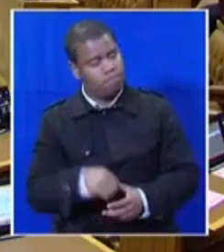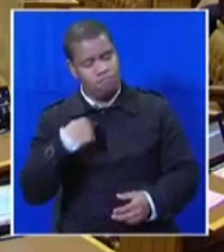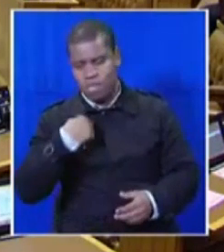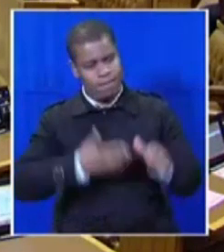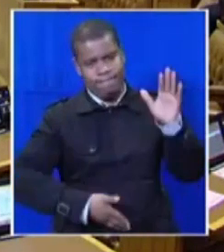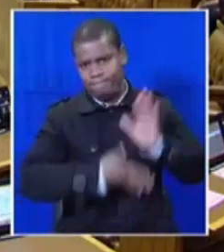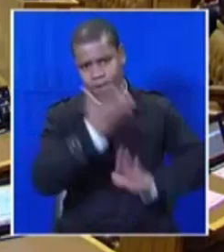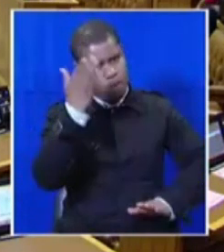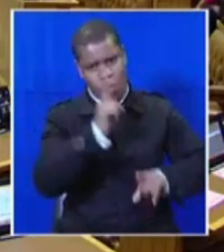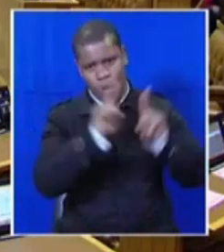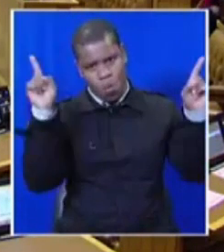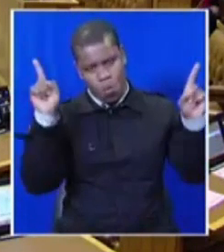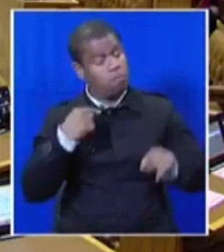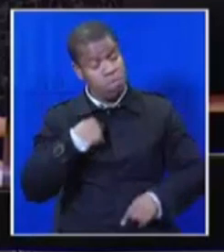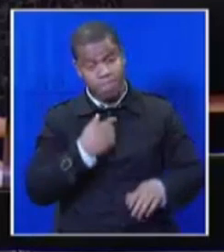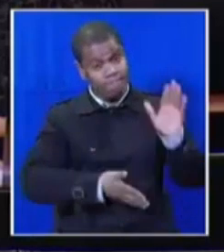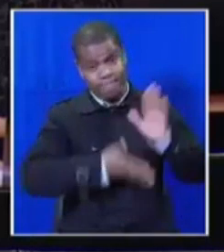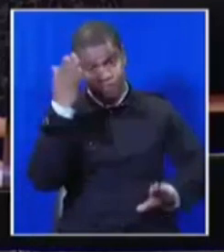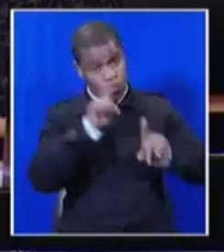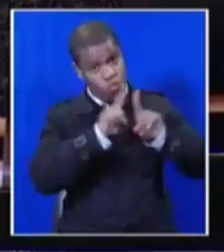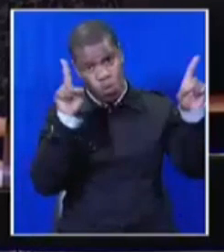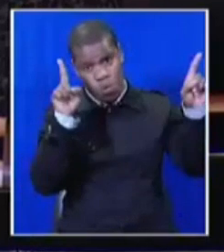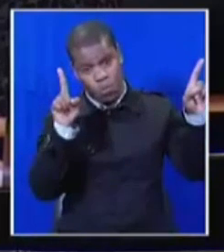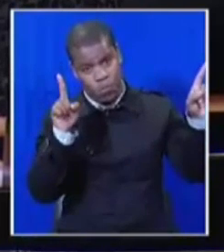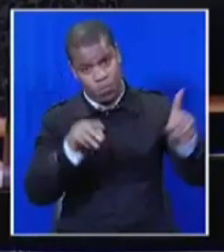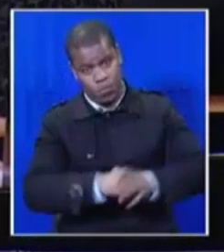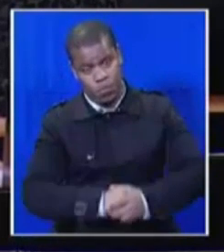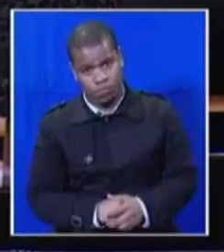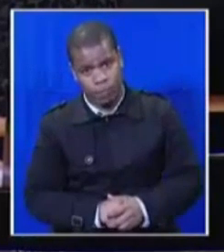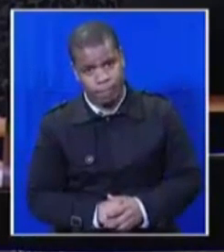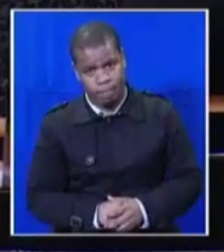the- anywhere. I'm not leaving. Honorable members.